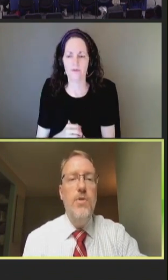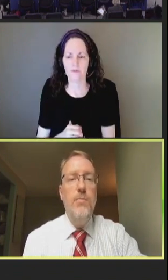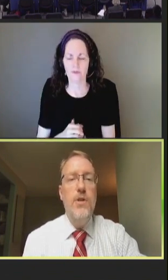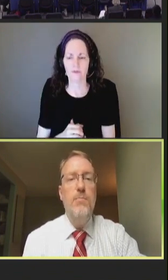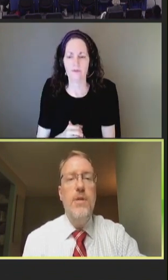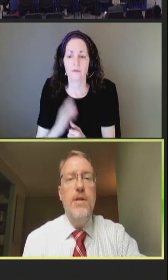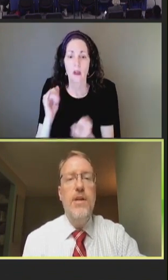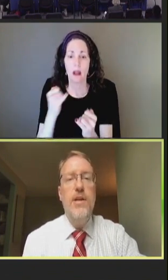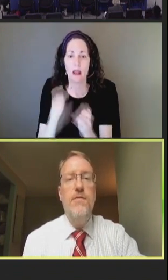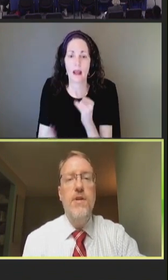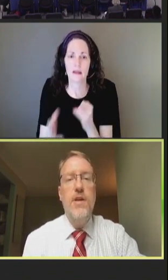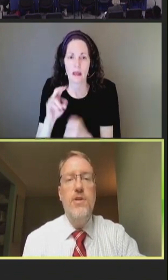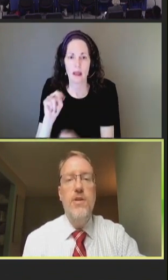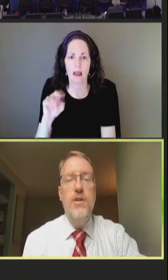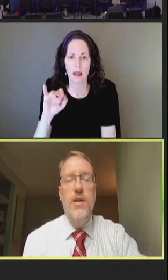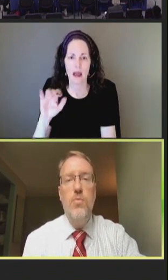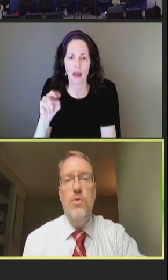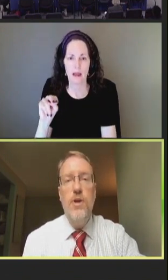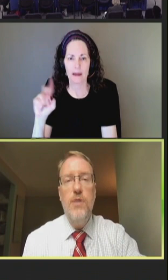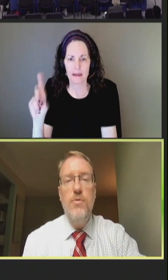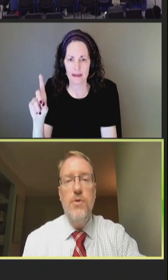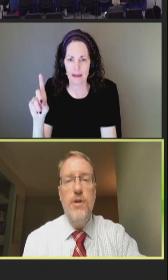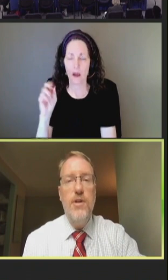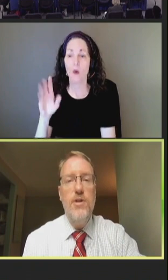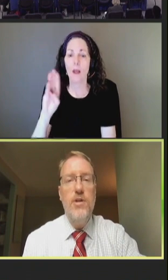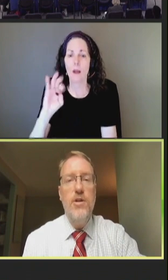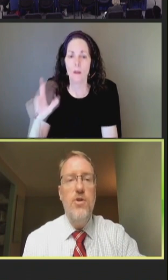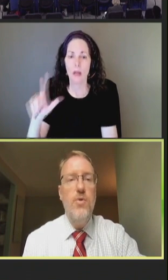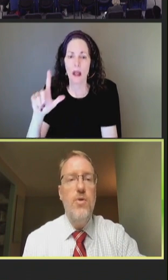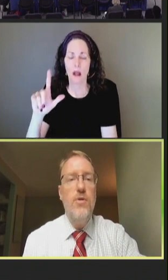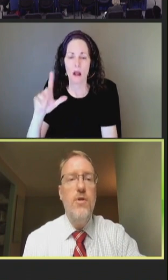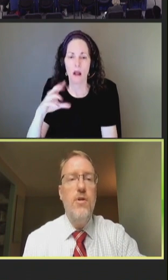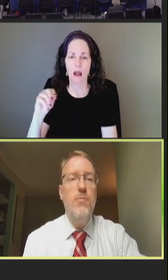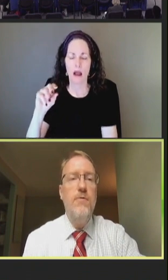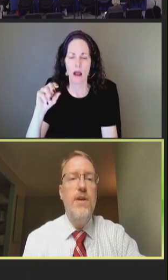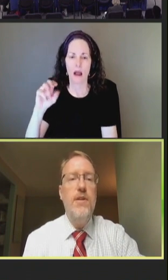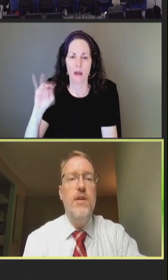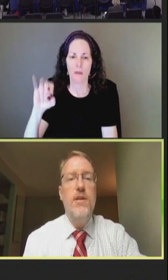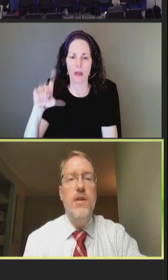NIAID with the Bill and Melinda Gates Foundation and the World Health Organization